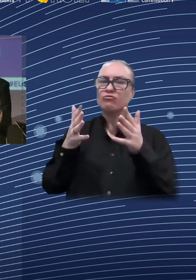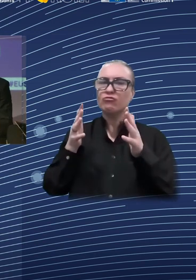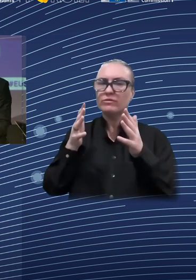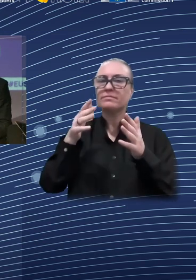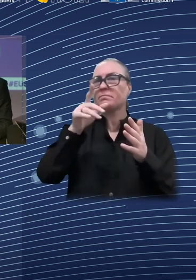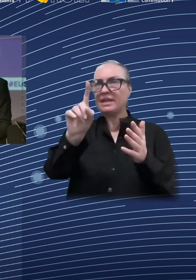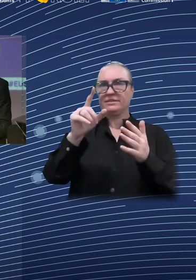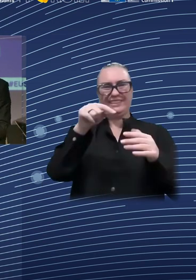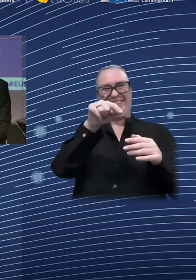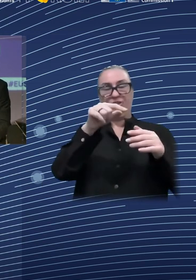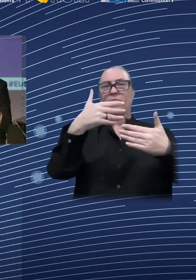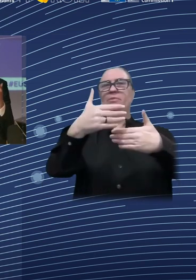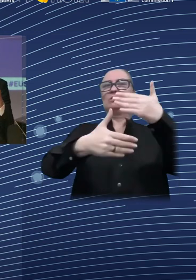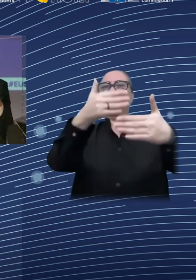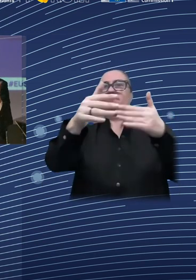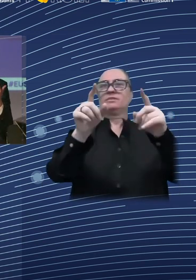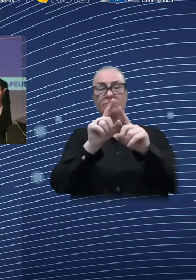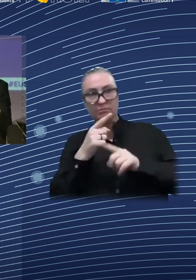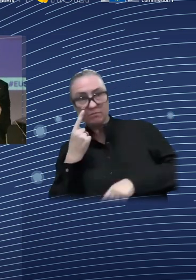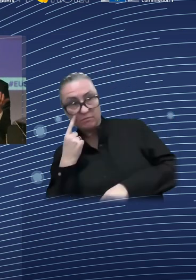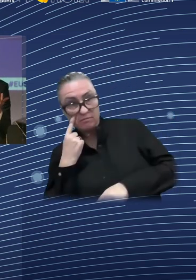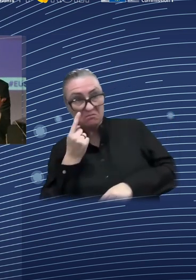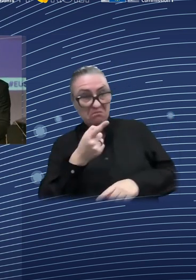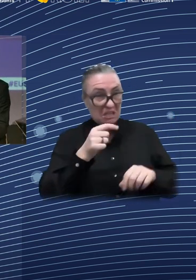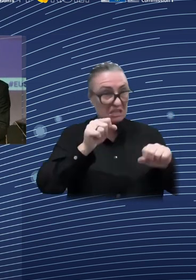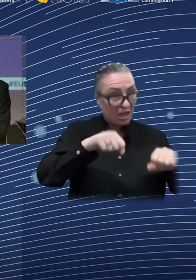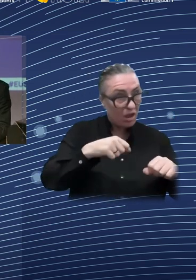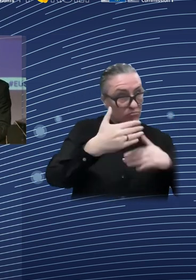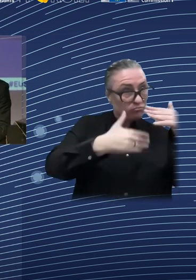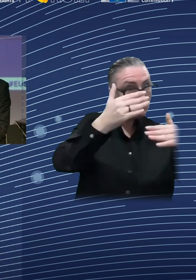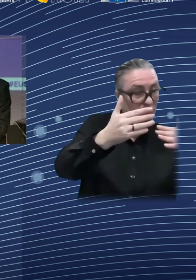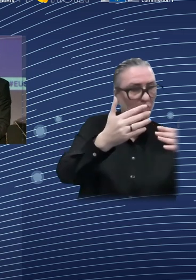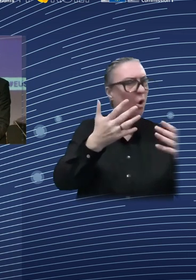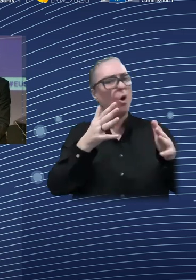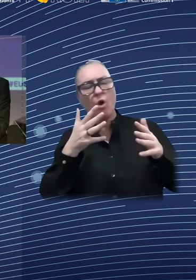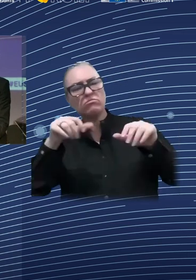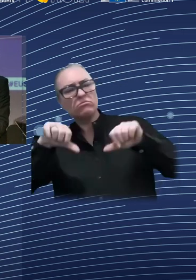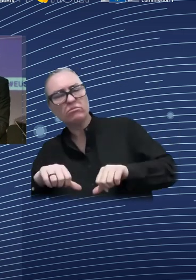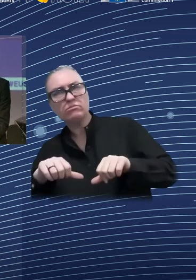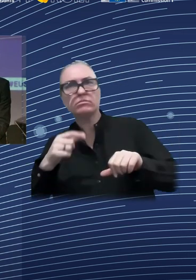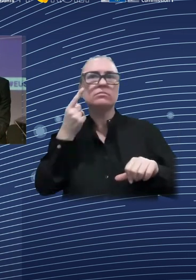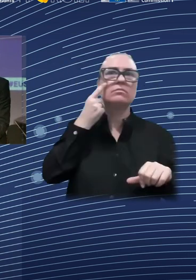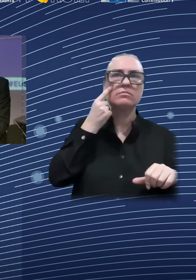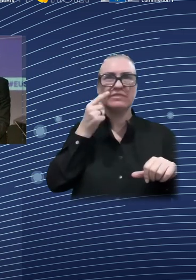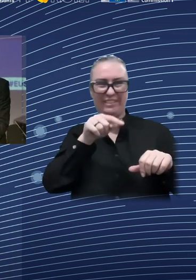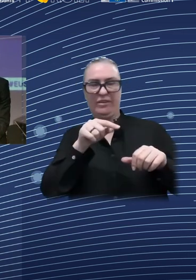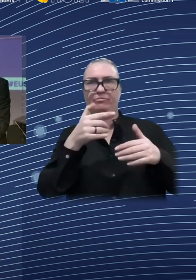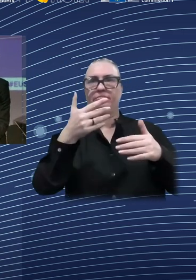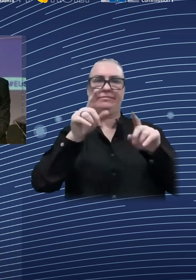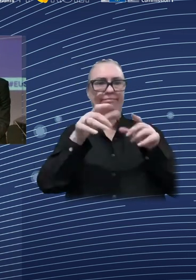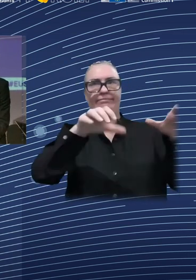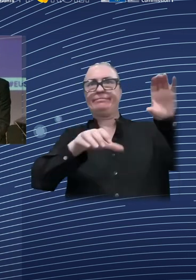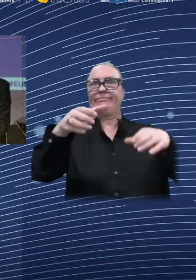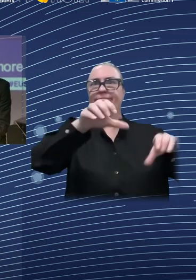But what is true is that we are seeing a demand for more digital skills, especially in the